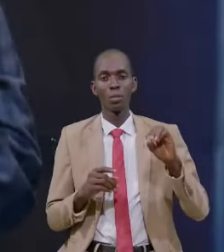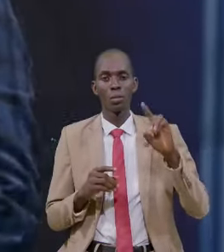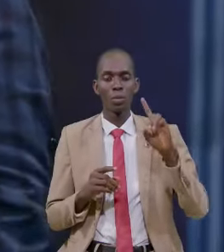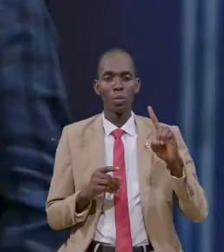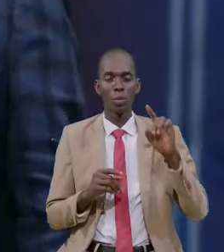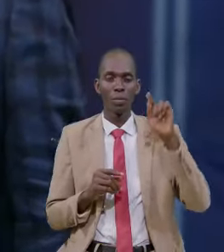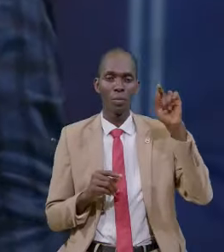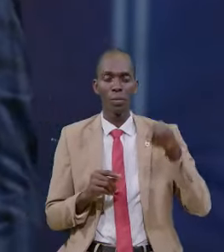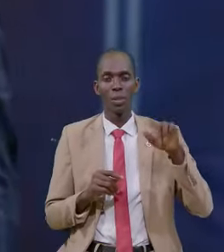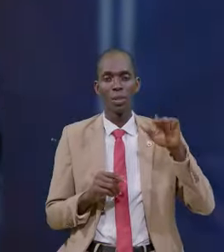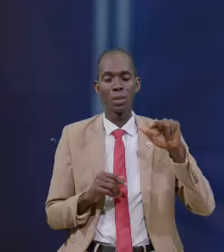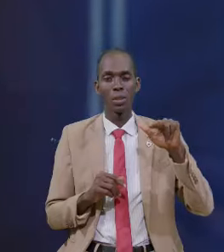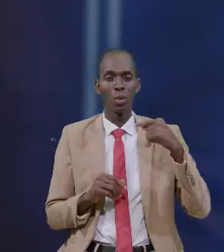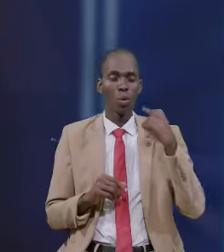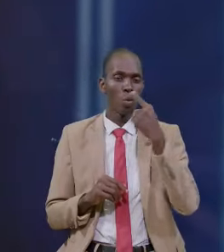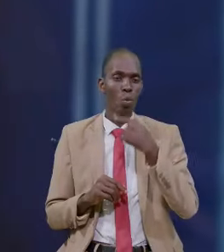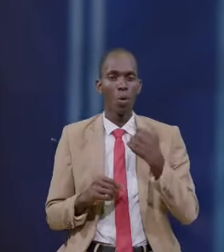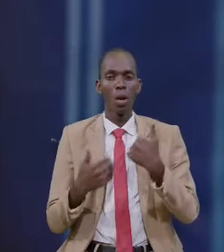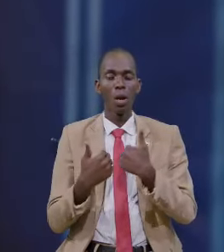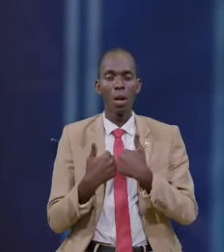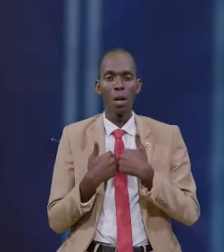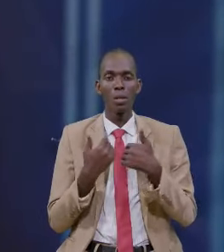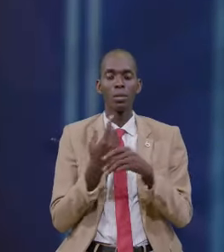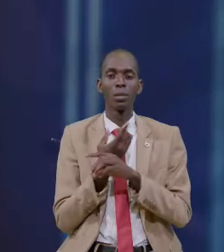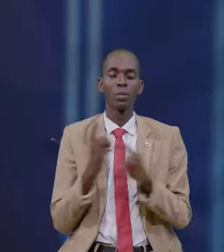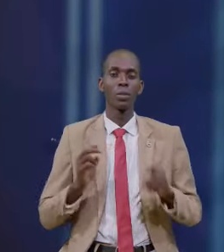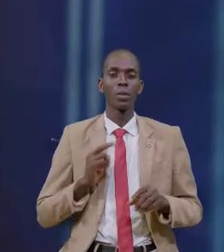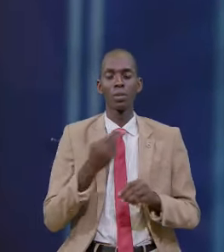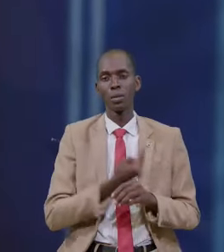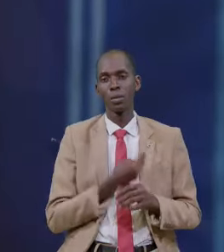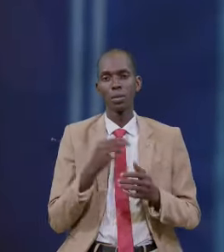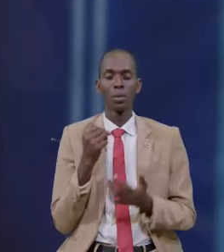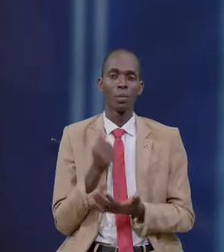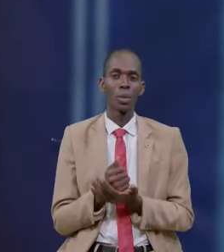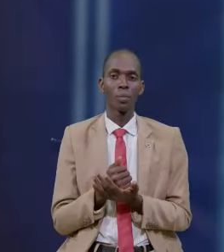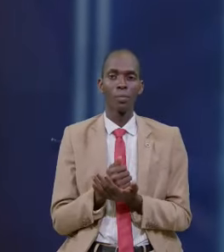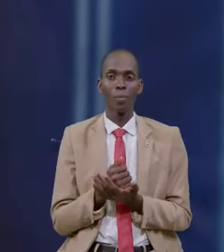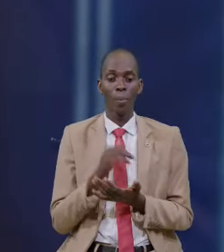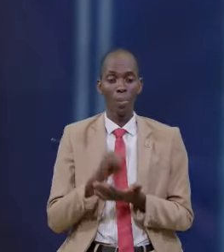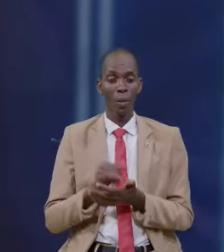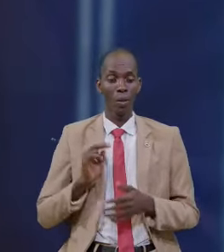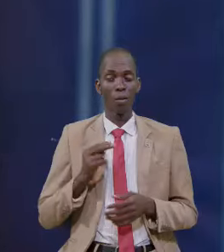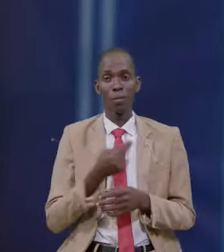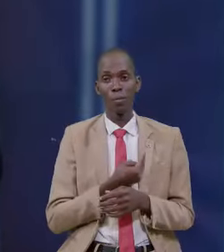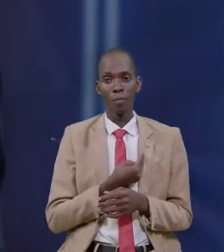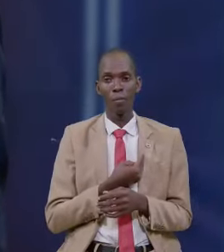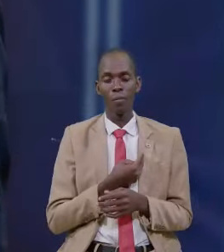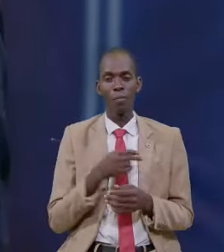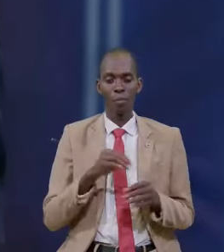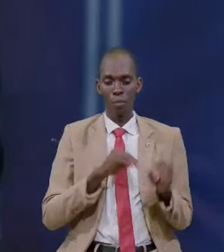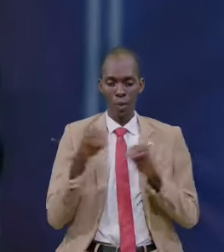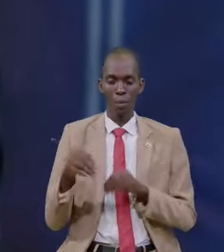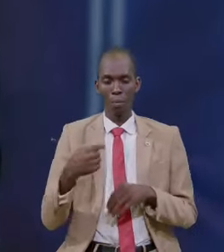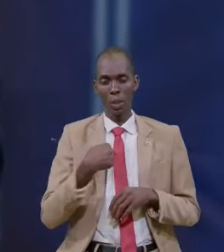13, who has delivered us? That us, but me.